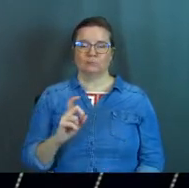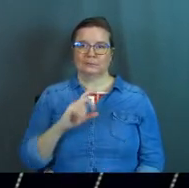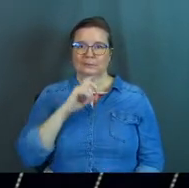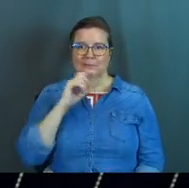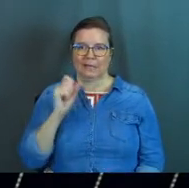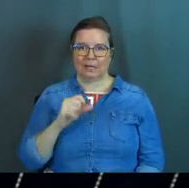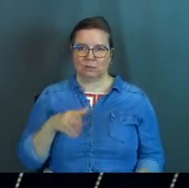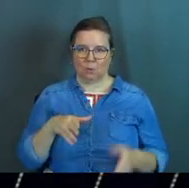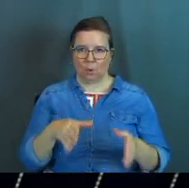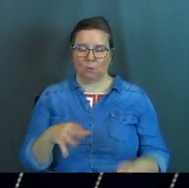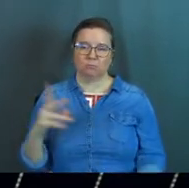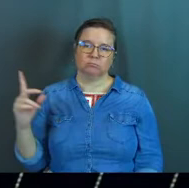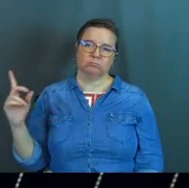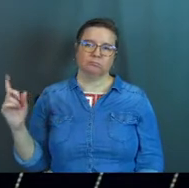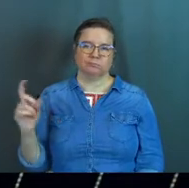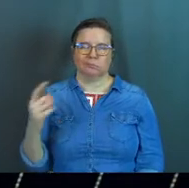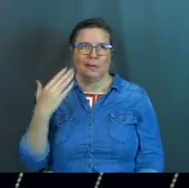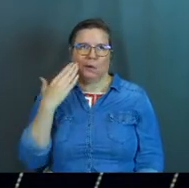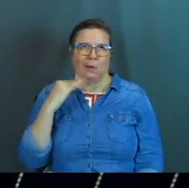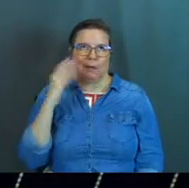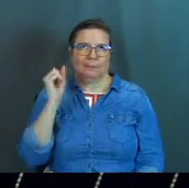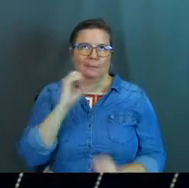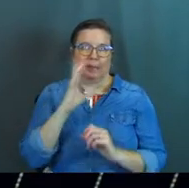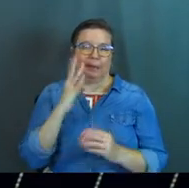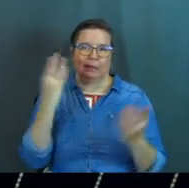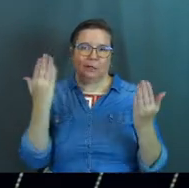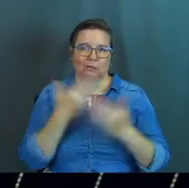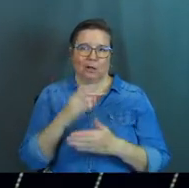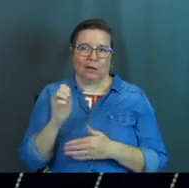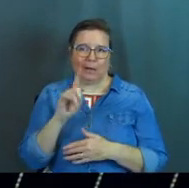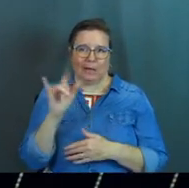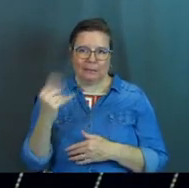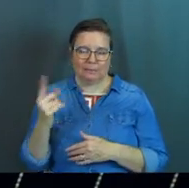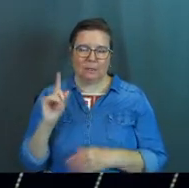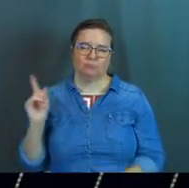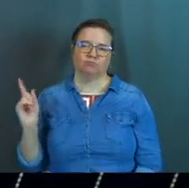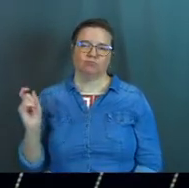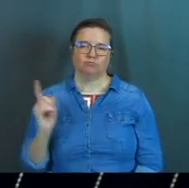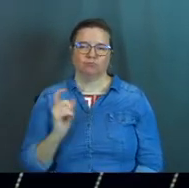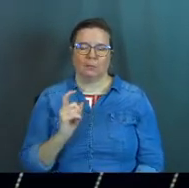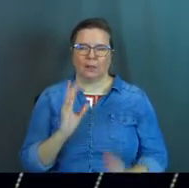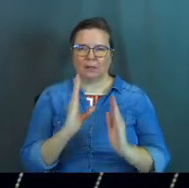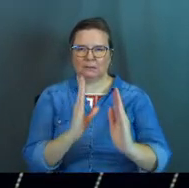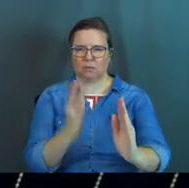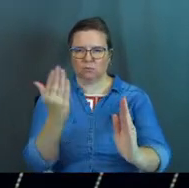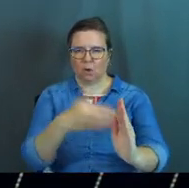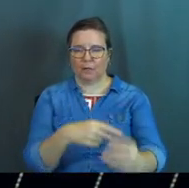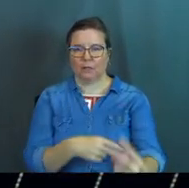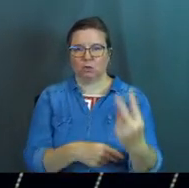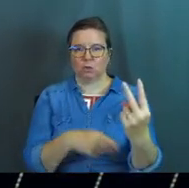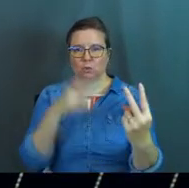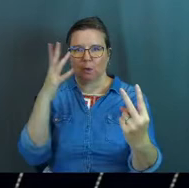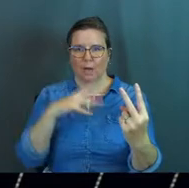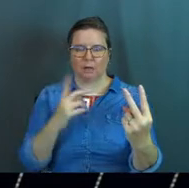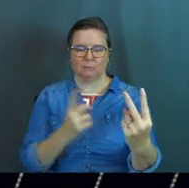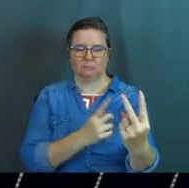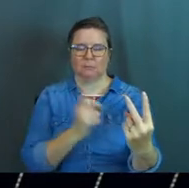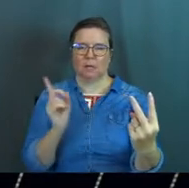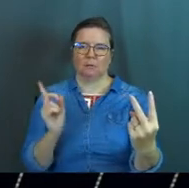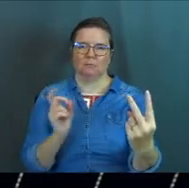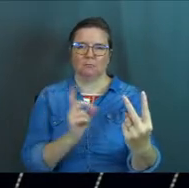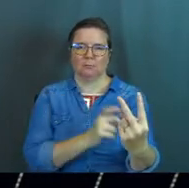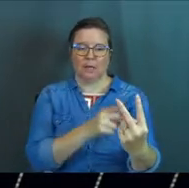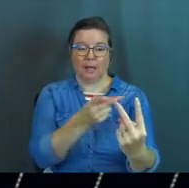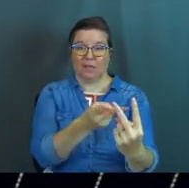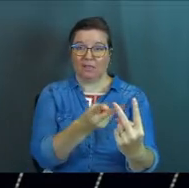ancient road. And I don't know, I imagine like a dark alley or something like that. And he's walking by, and there's these two guys, and they're two of the